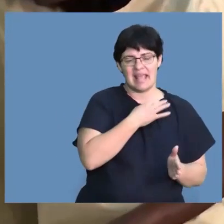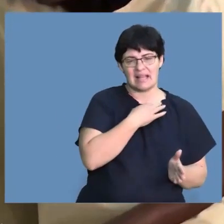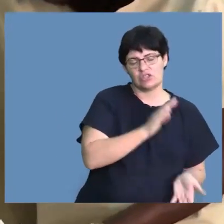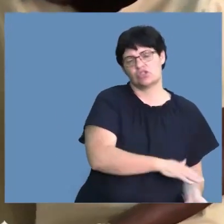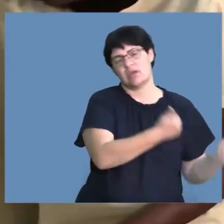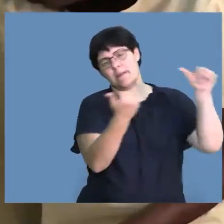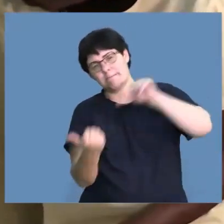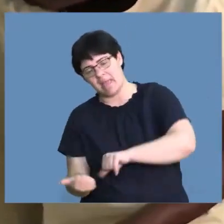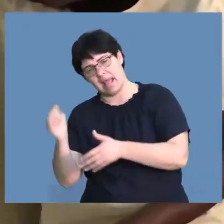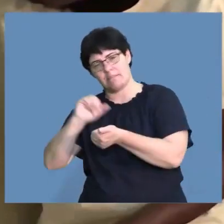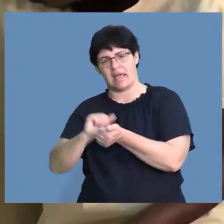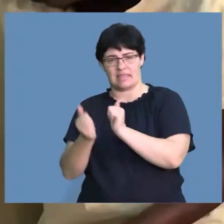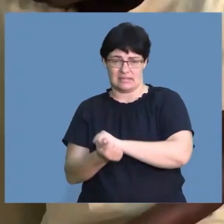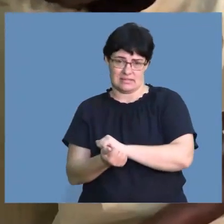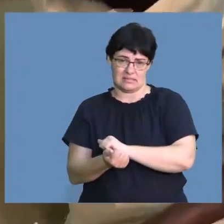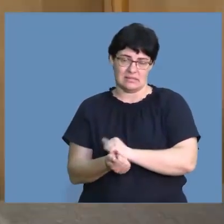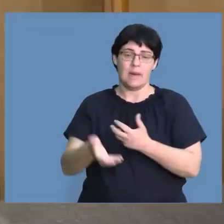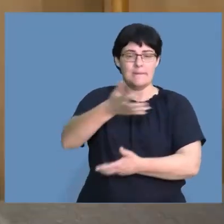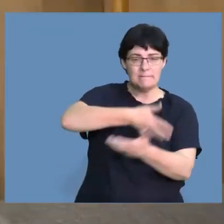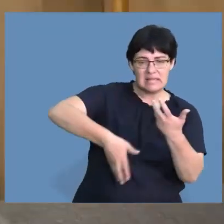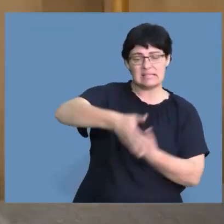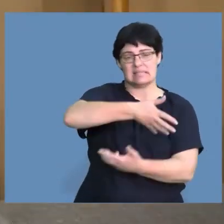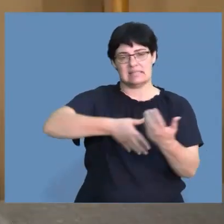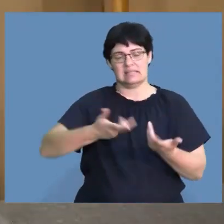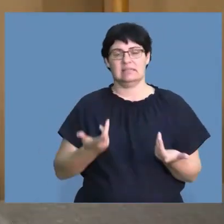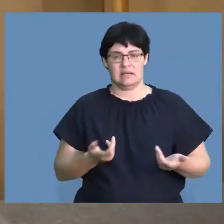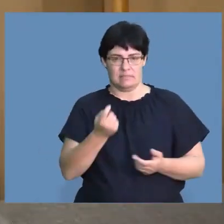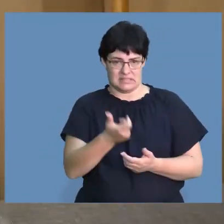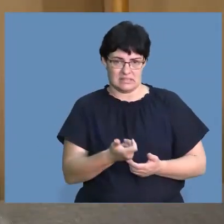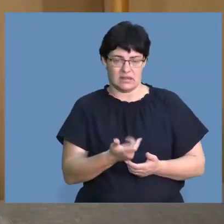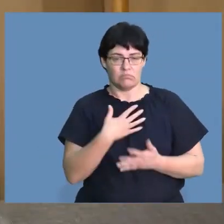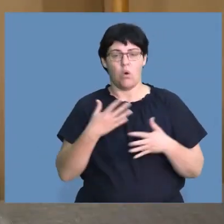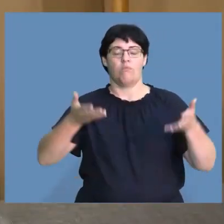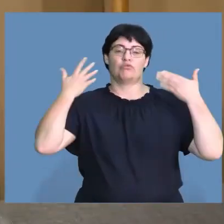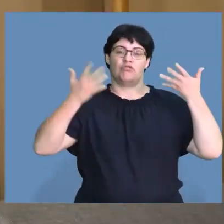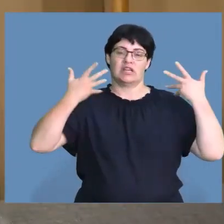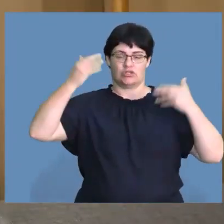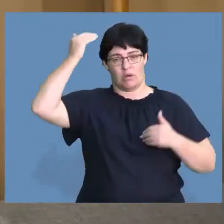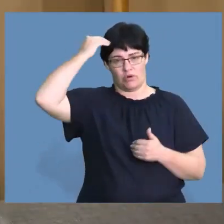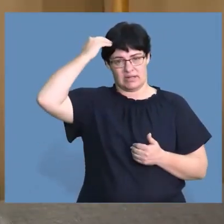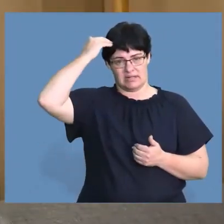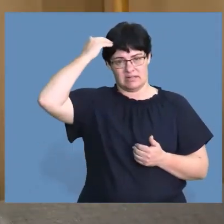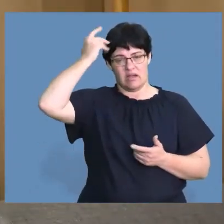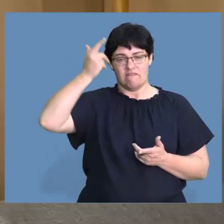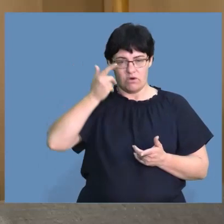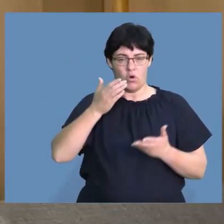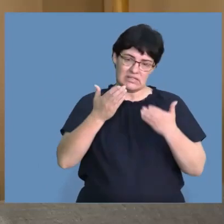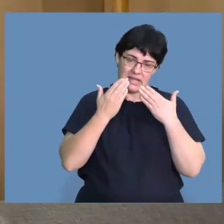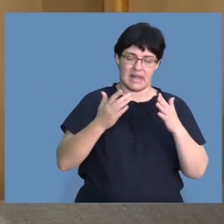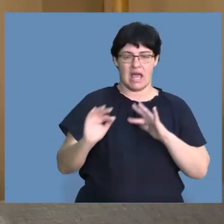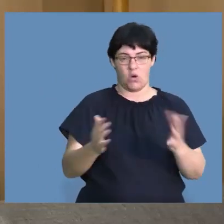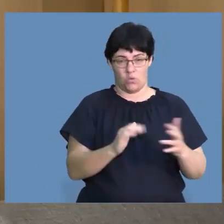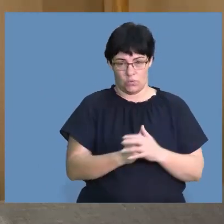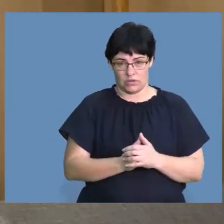to English. You can go back to maths later. Please mix your subjects up a bit to refresh your brain in terms of